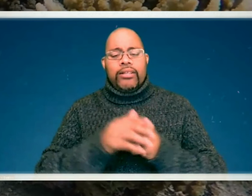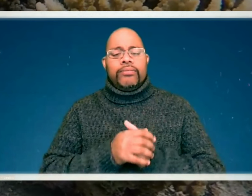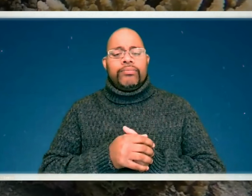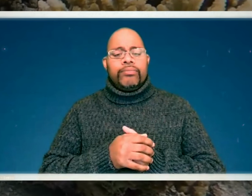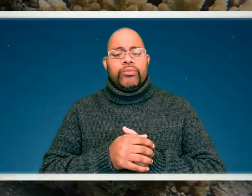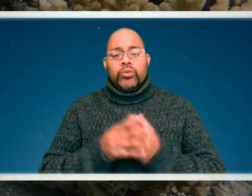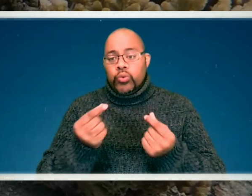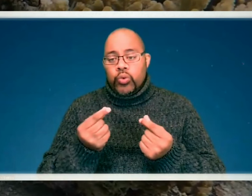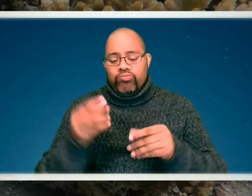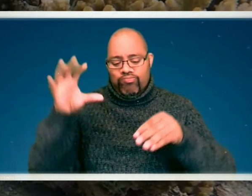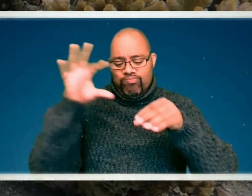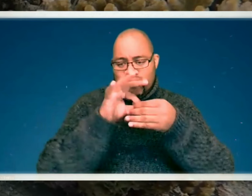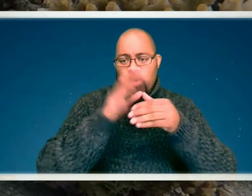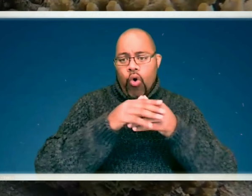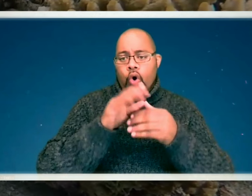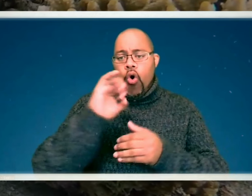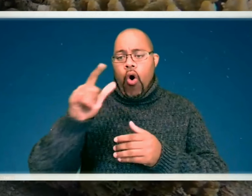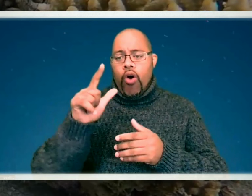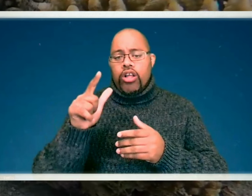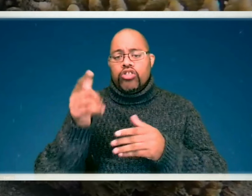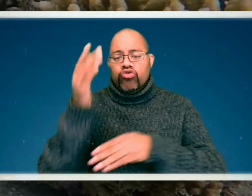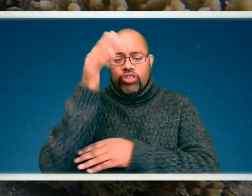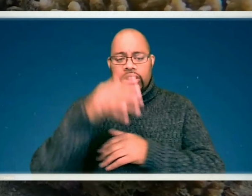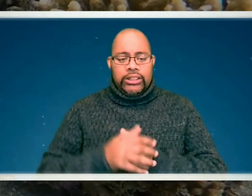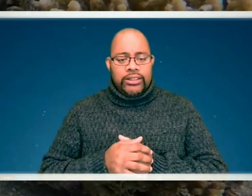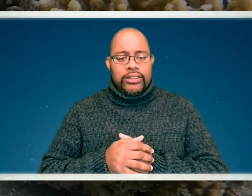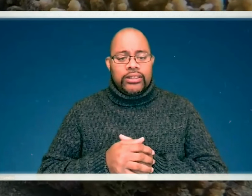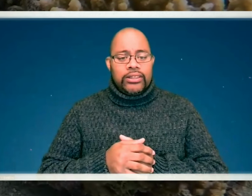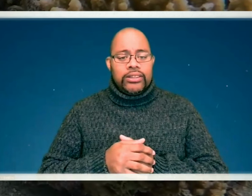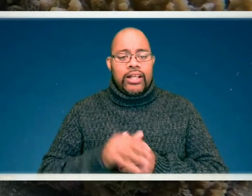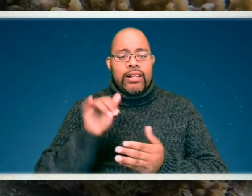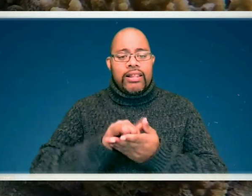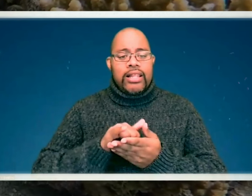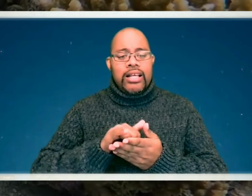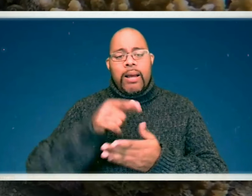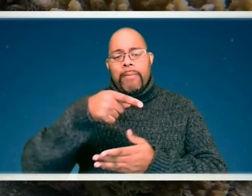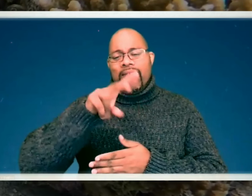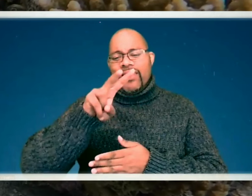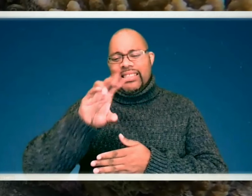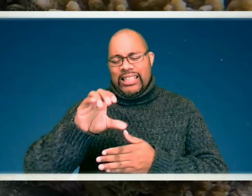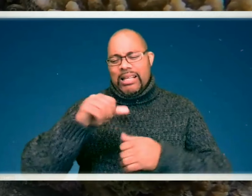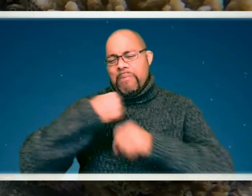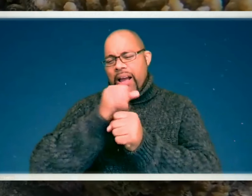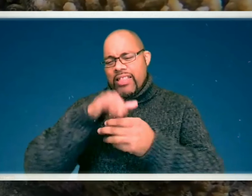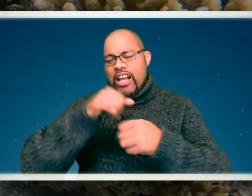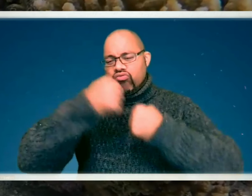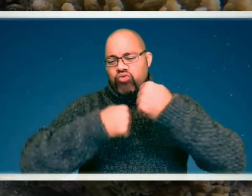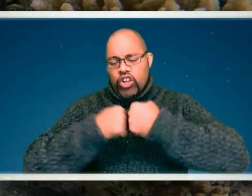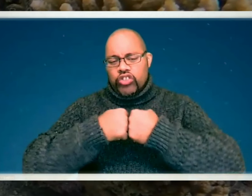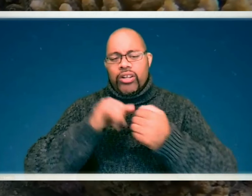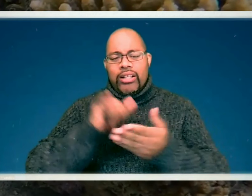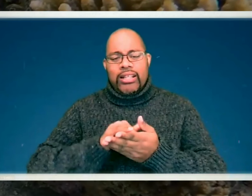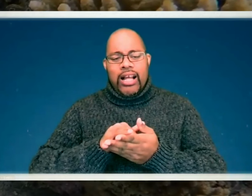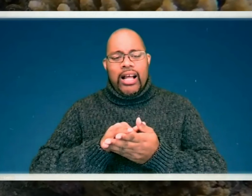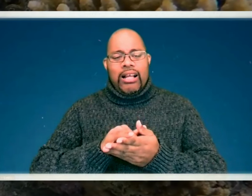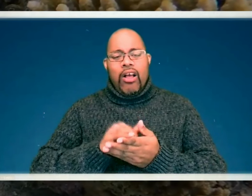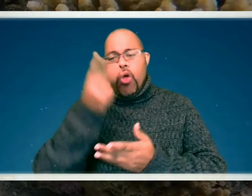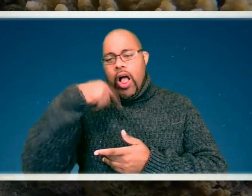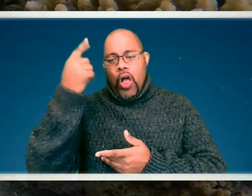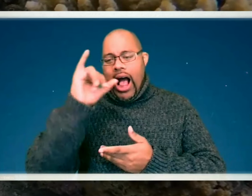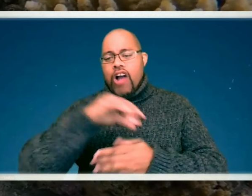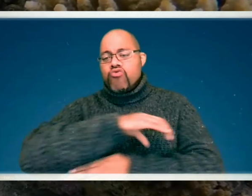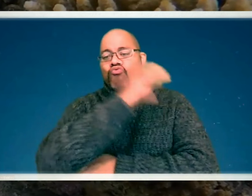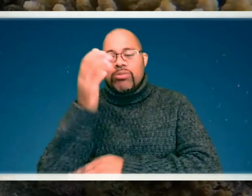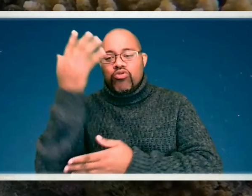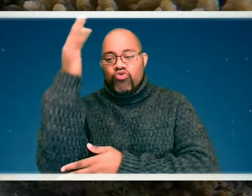on coral trees, which are makeshift trees. So scientists first create coral trees, which is a PVC pipe structure that resembles a Christmas tree, and they are tethered to the ocean